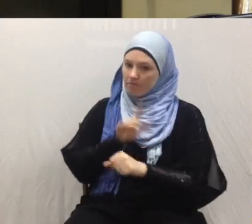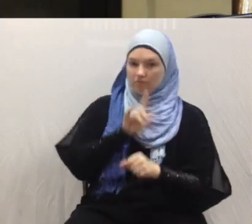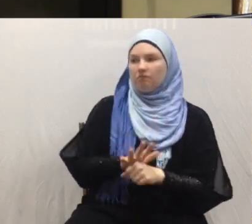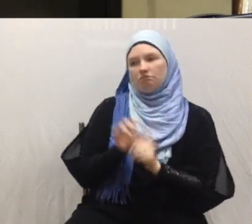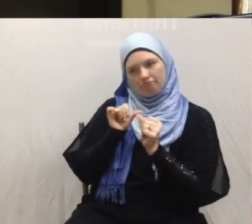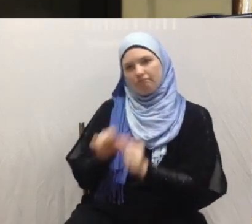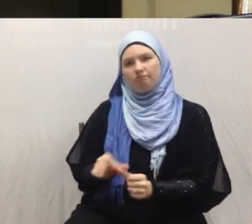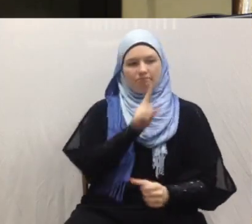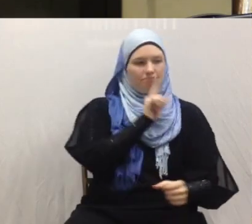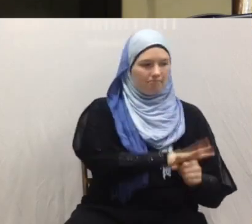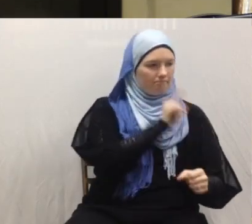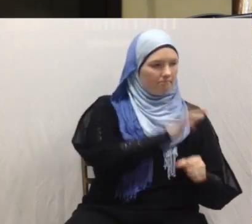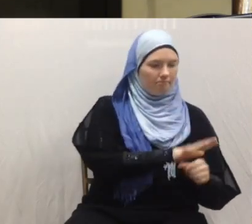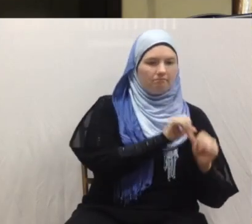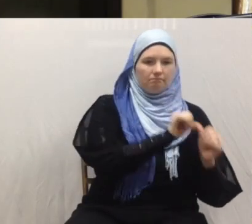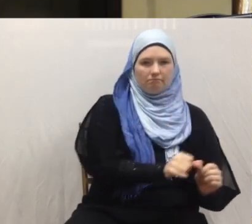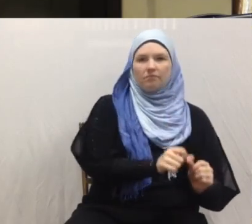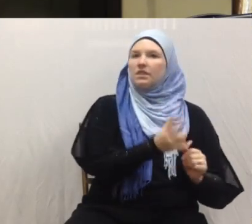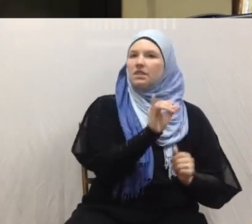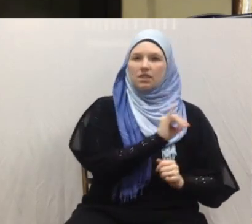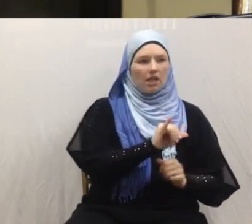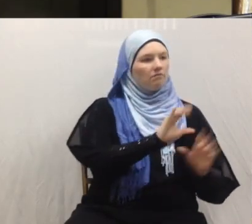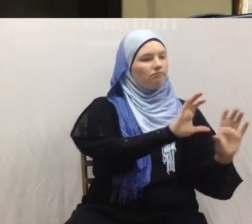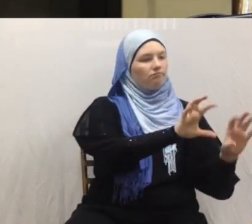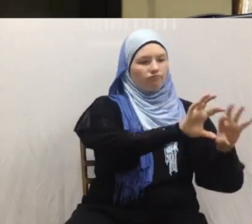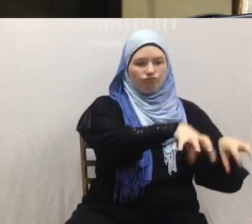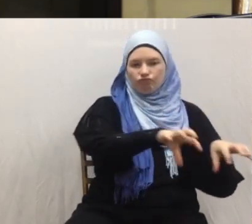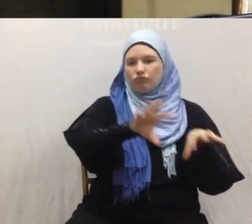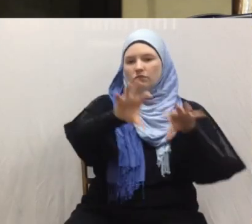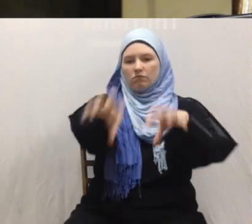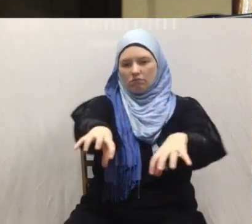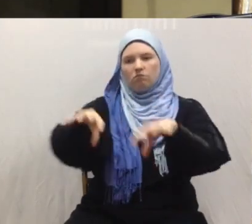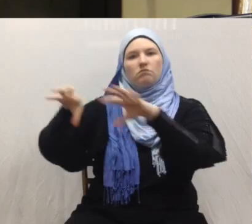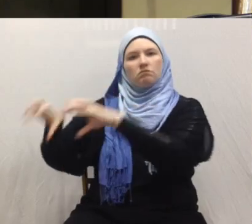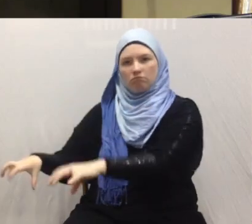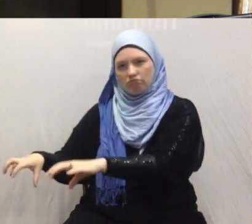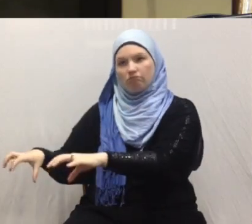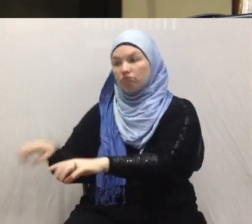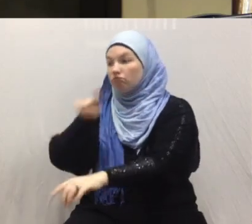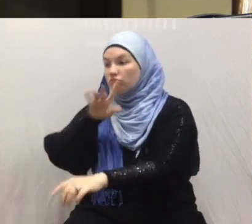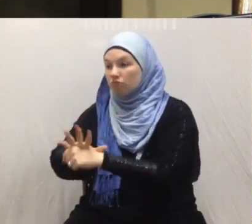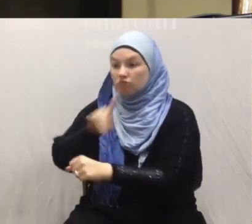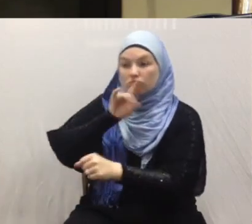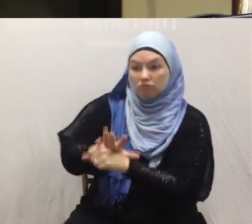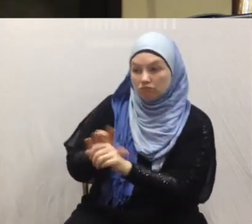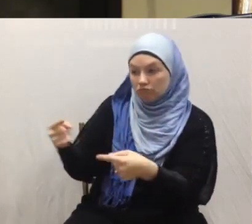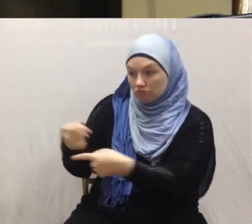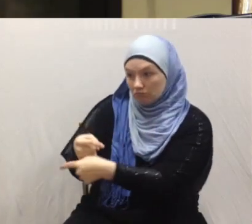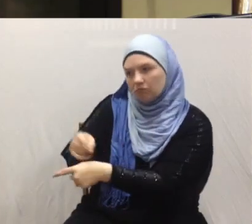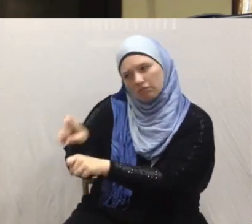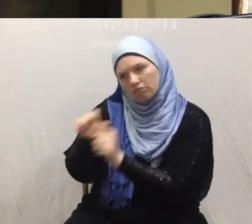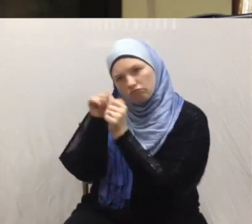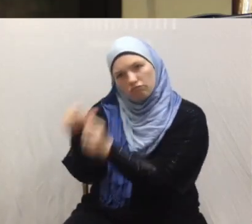Auf, and Banu al-Nabit, and Banu al-Aus. All of them, every group, every